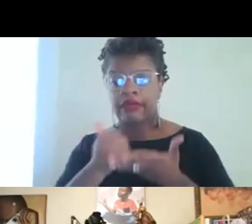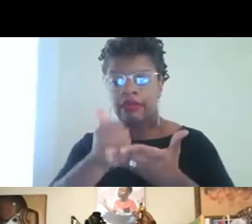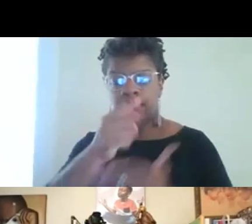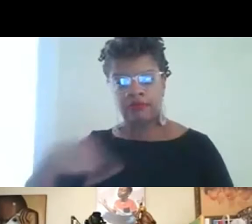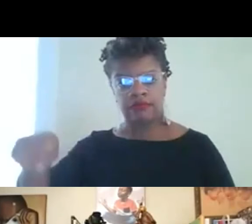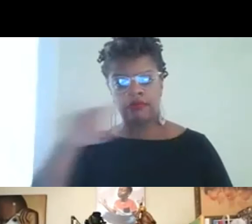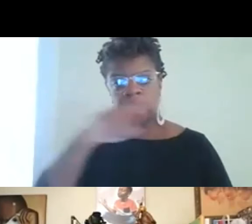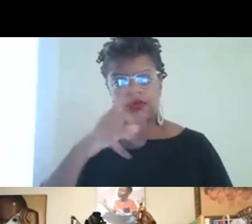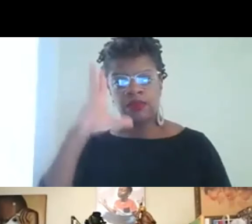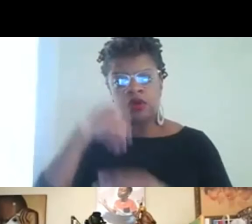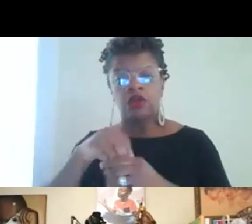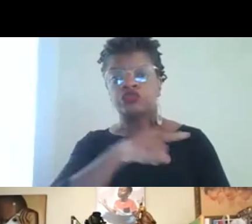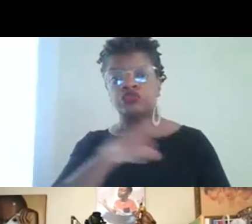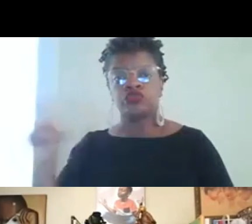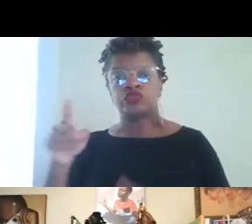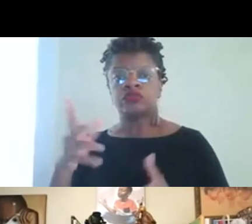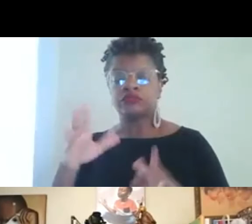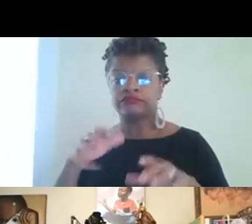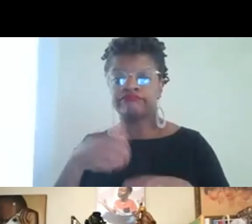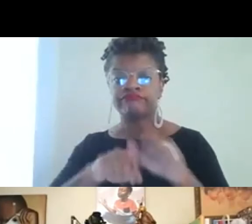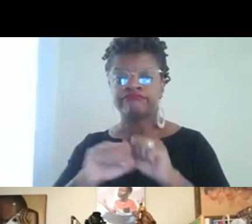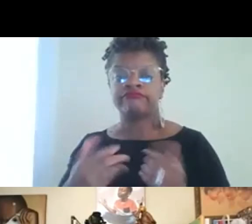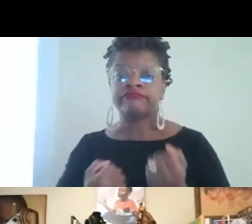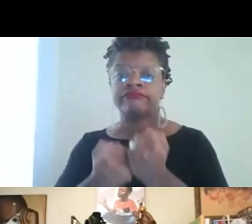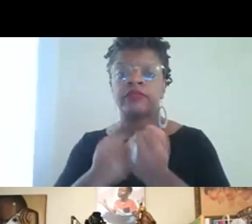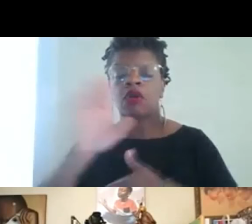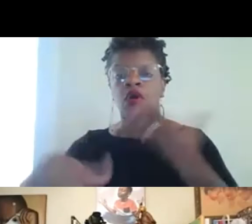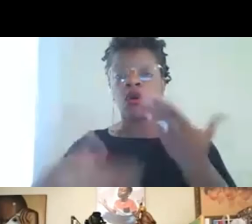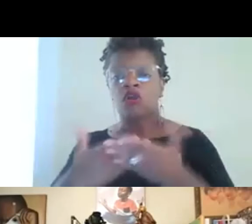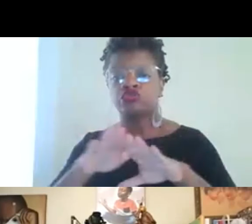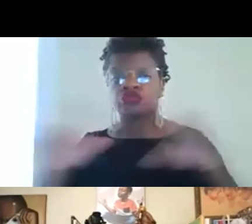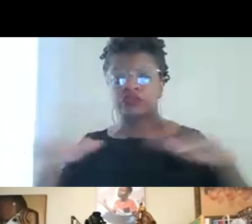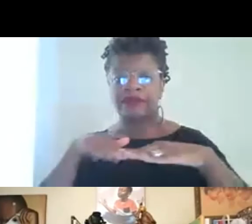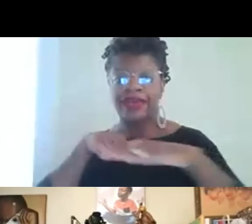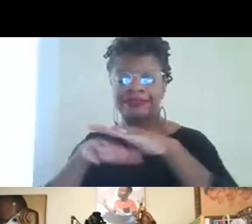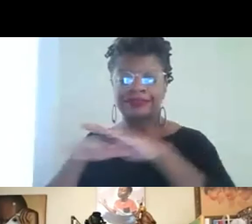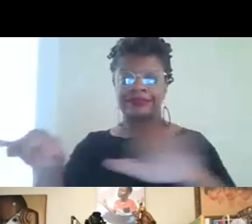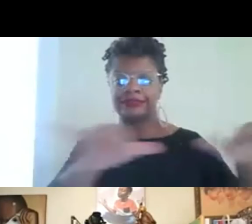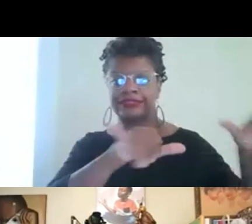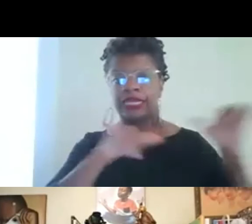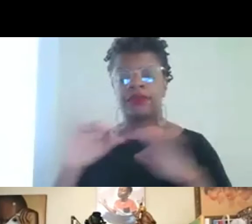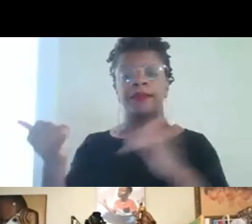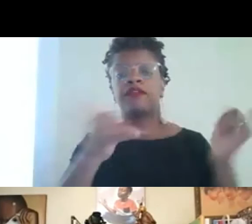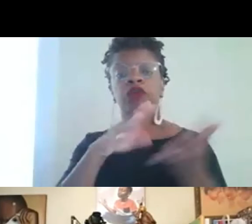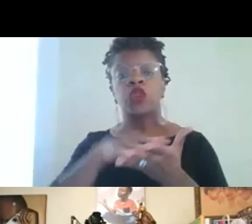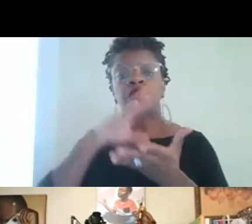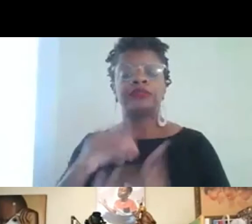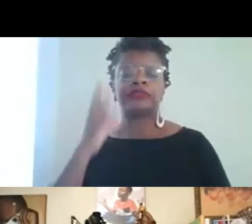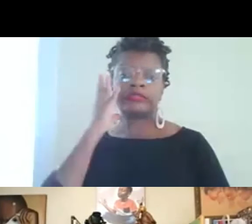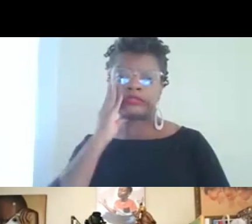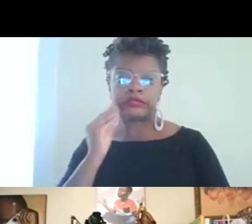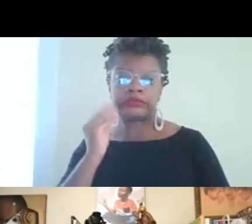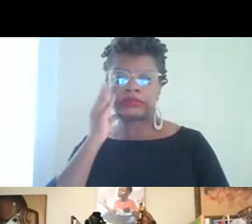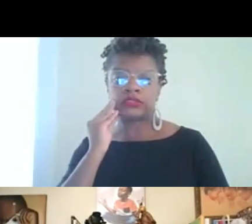that you've decided to embark upon to ensure that all children have access to playful learning